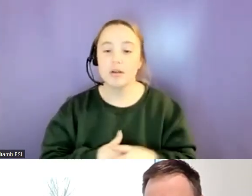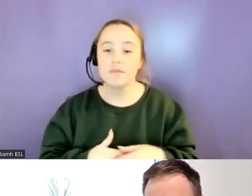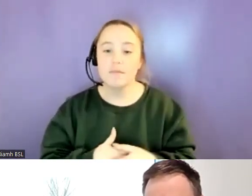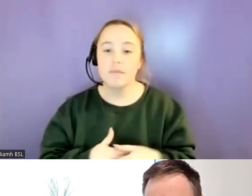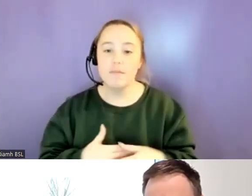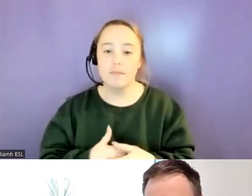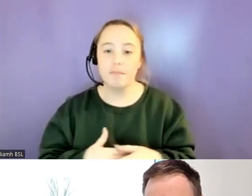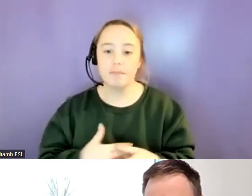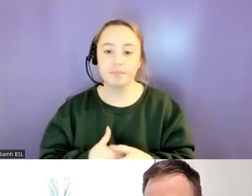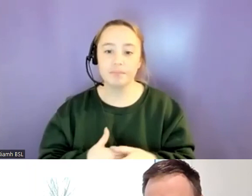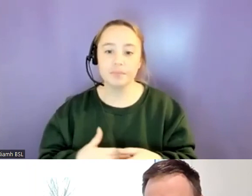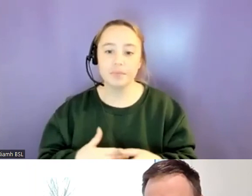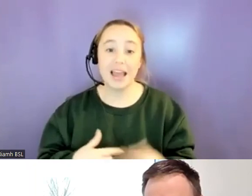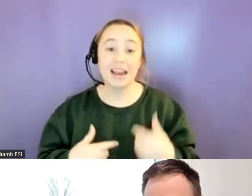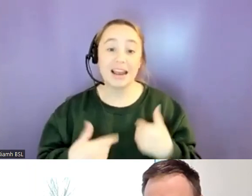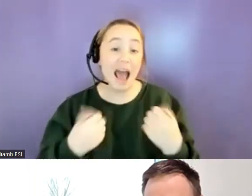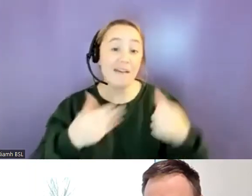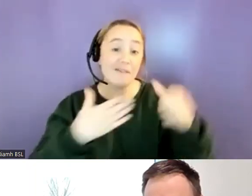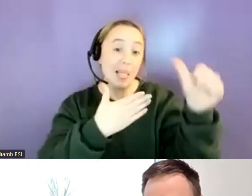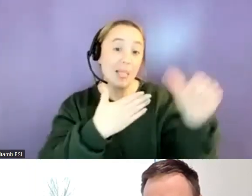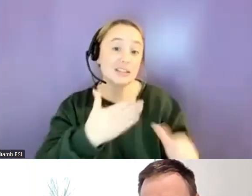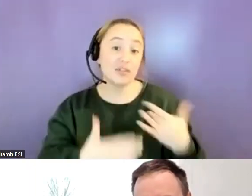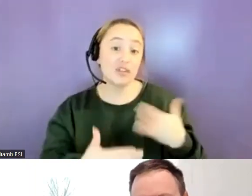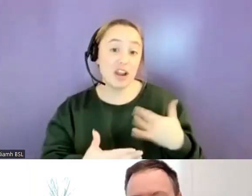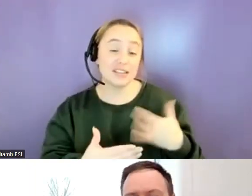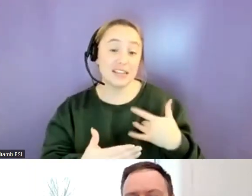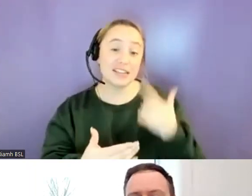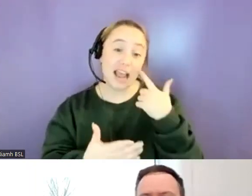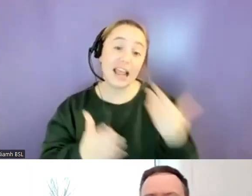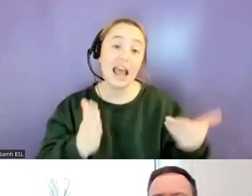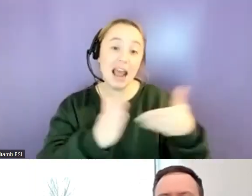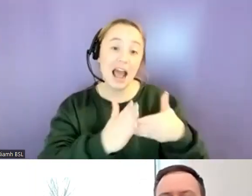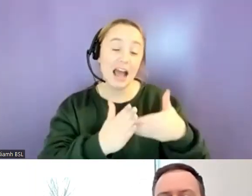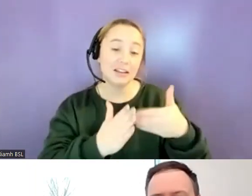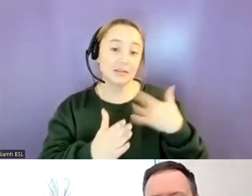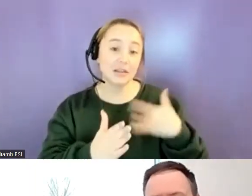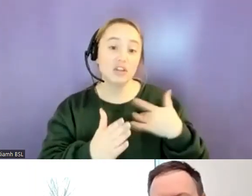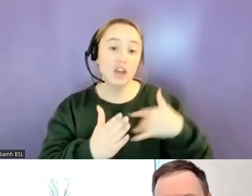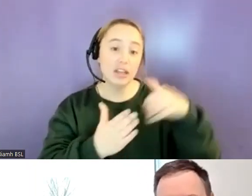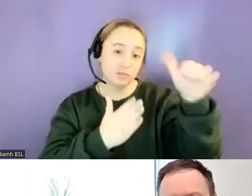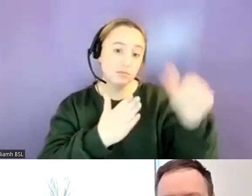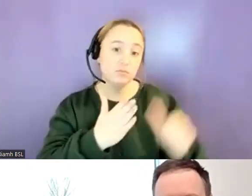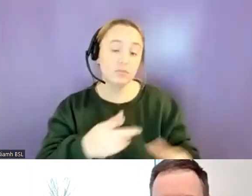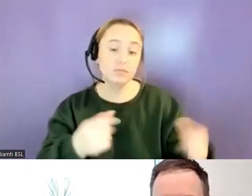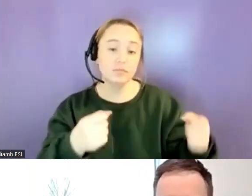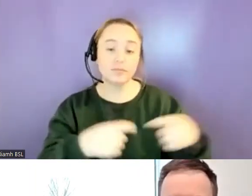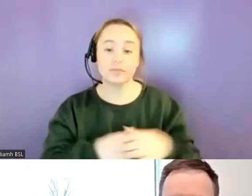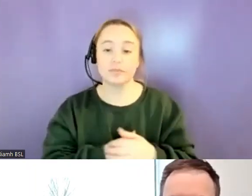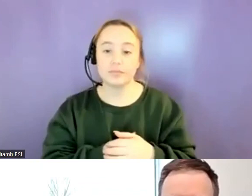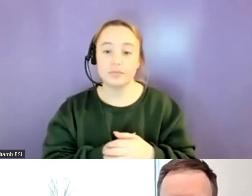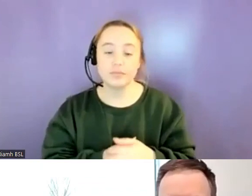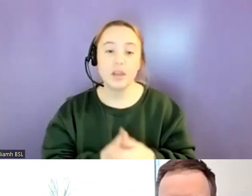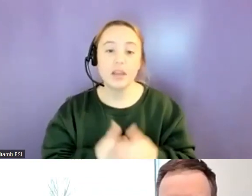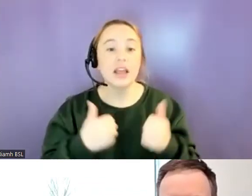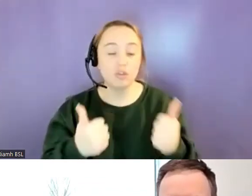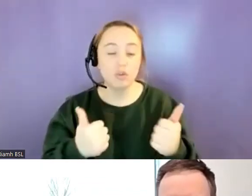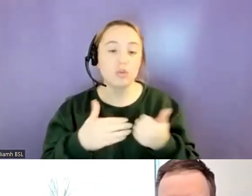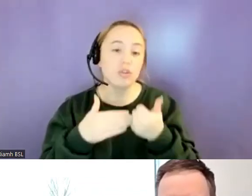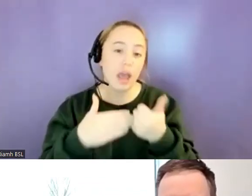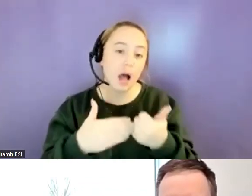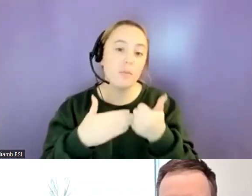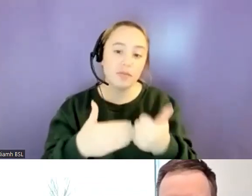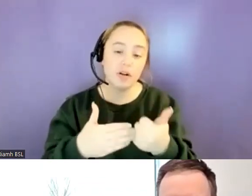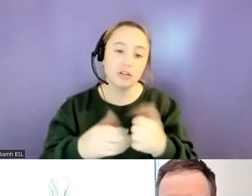can be added to my ever-growing list. And that's a really nice direct communication from the disability department straight out